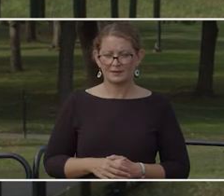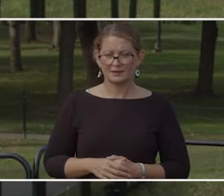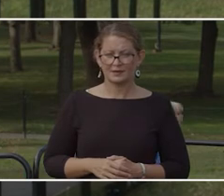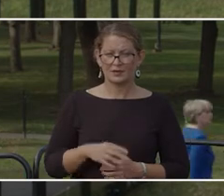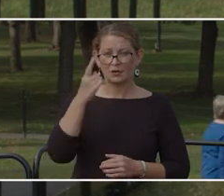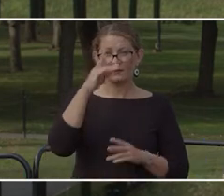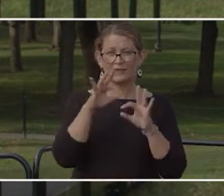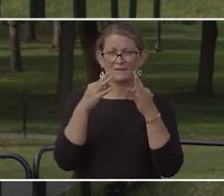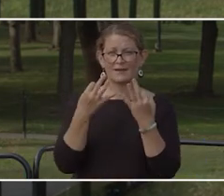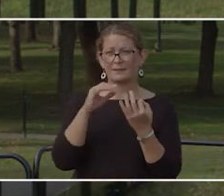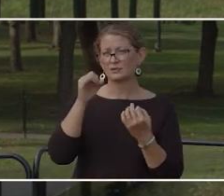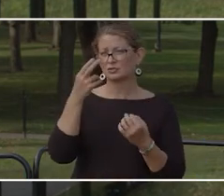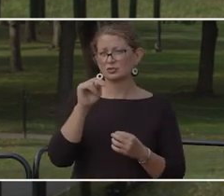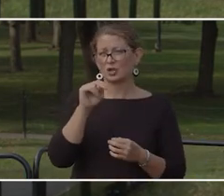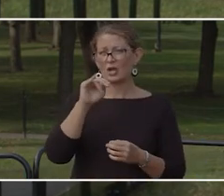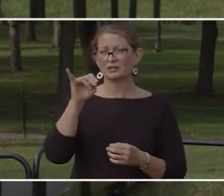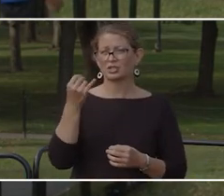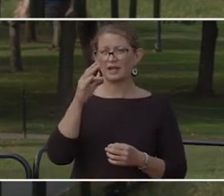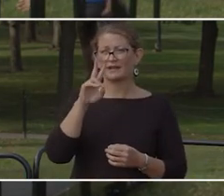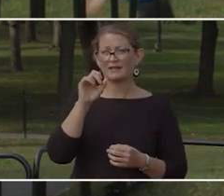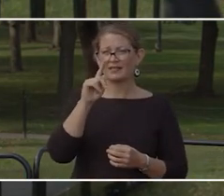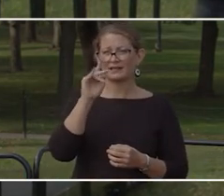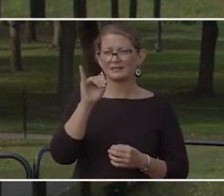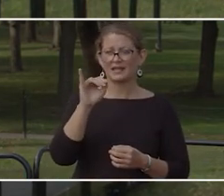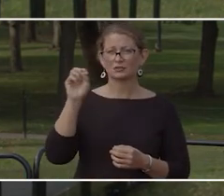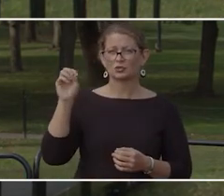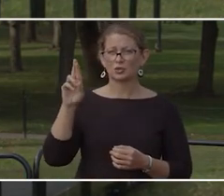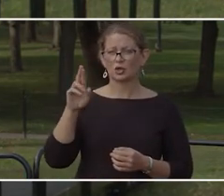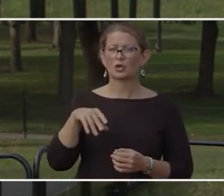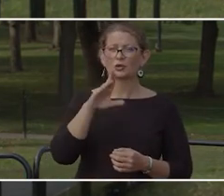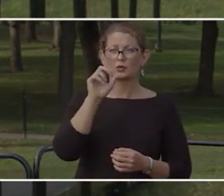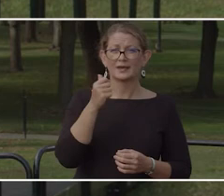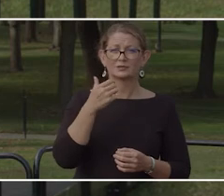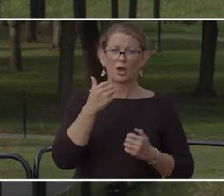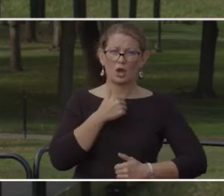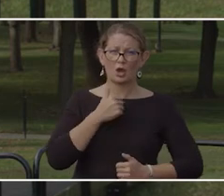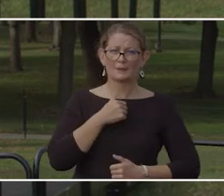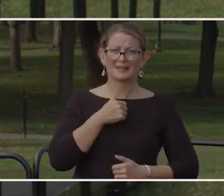1968-1969. On behalf of the family of John J. Valenti, Jr., United States Army, Vietnam